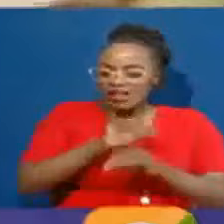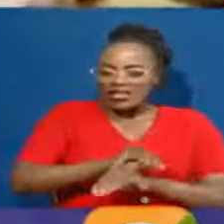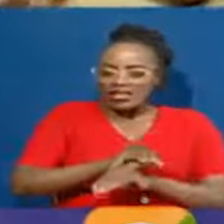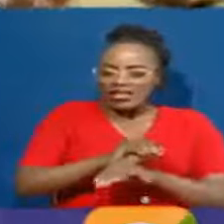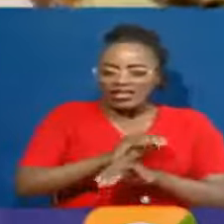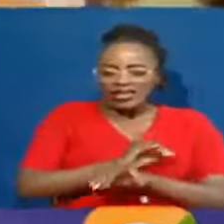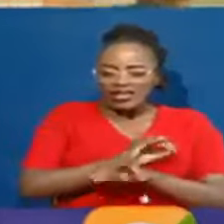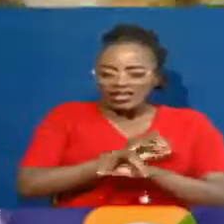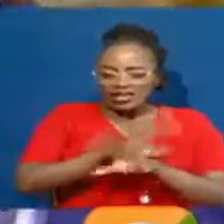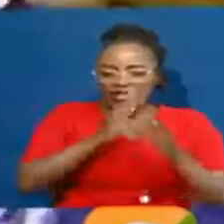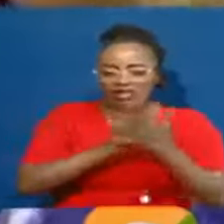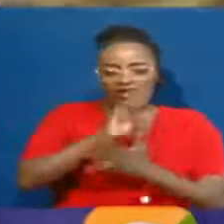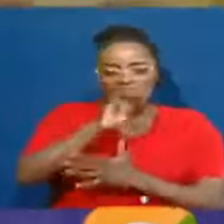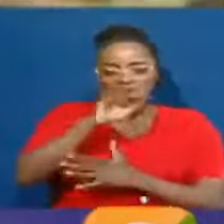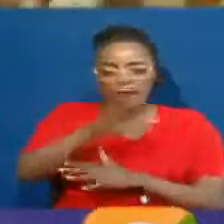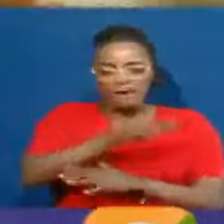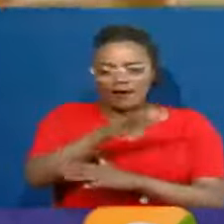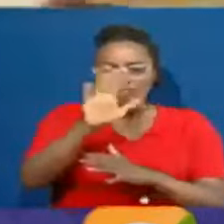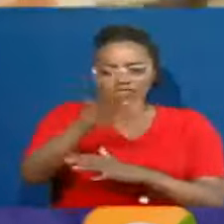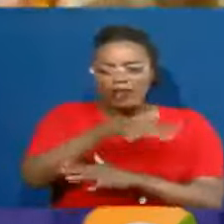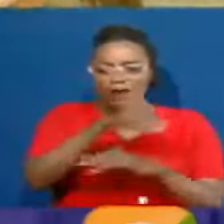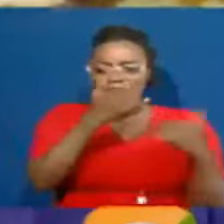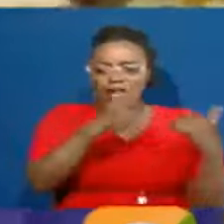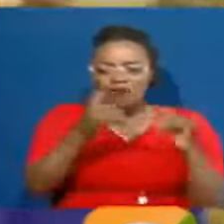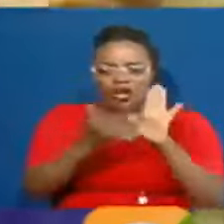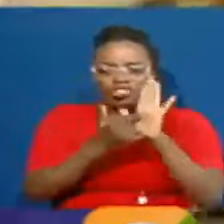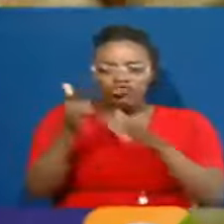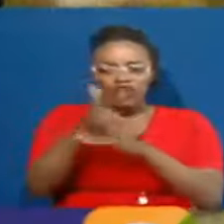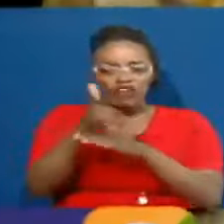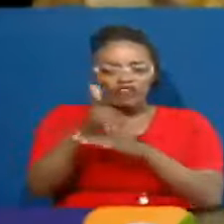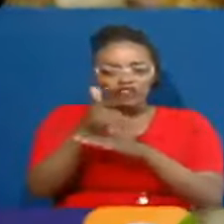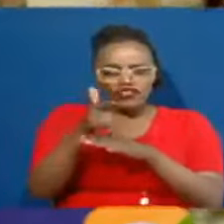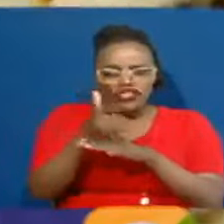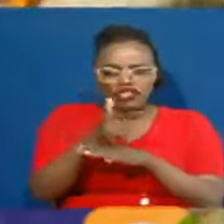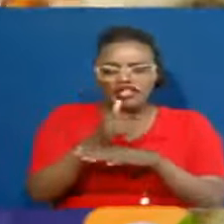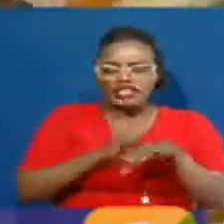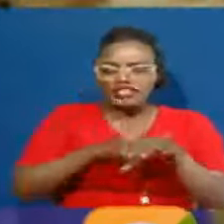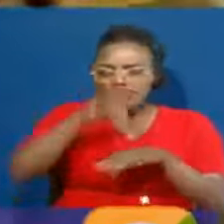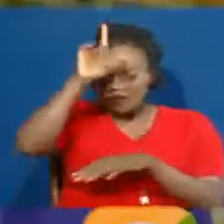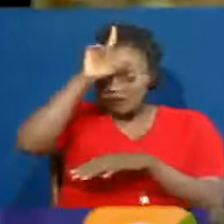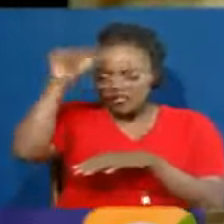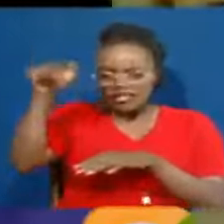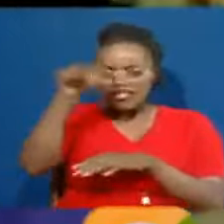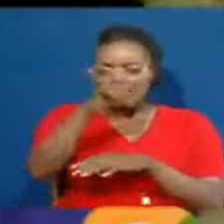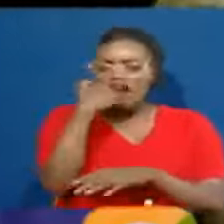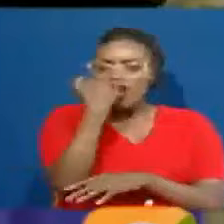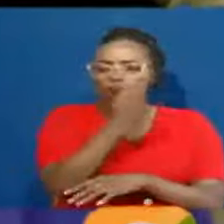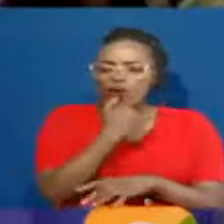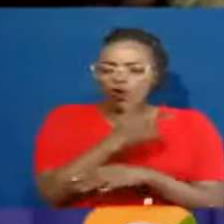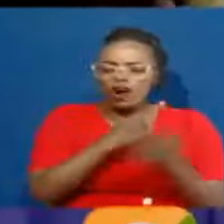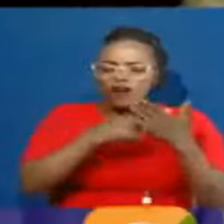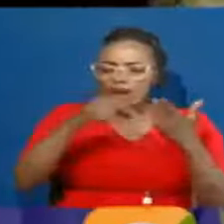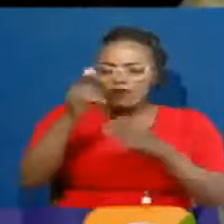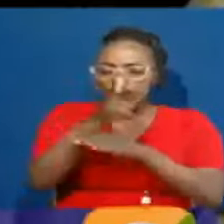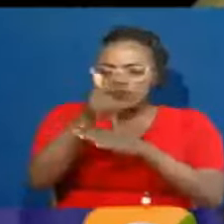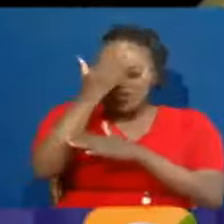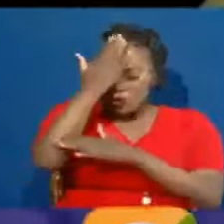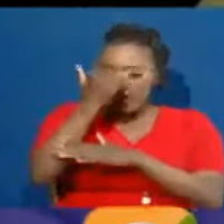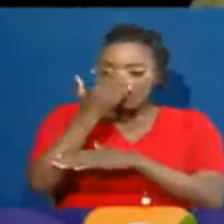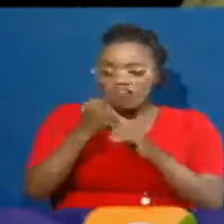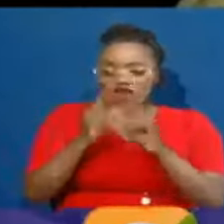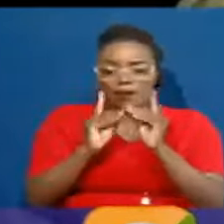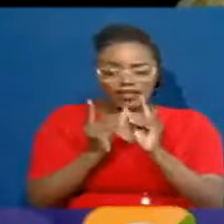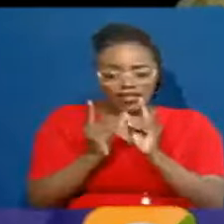by Parliament. Number two, Parliament ilikuwa inacheza videos za Gachagua akiwa mashinani. Nani aliclear those videos? Because according to